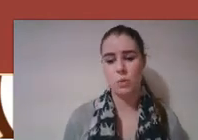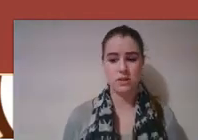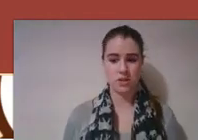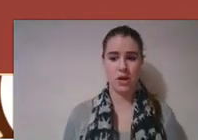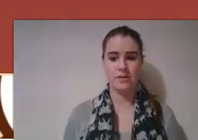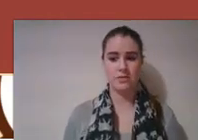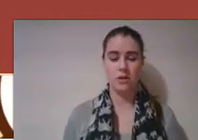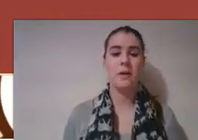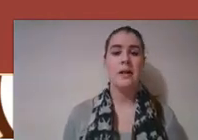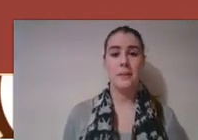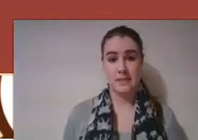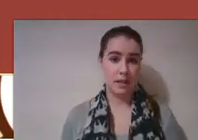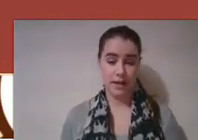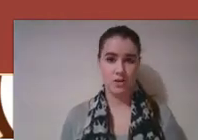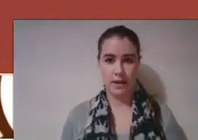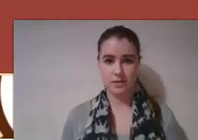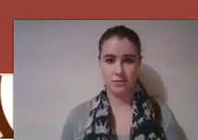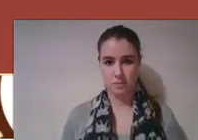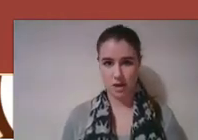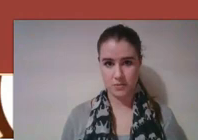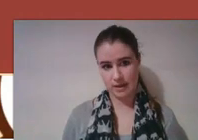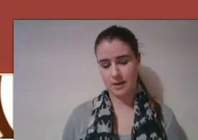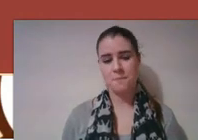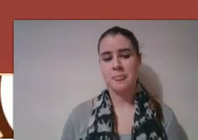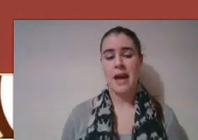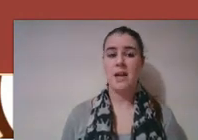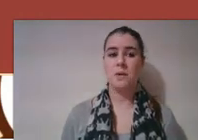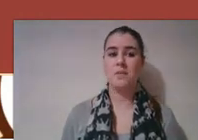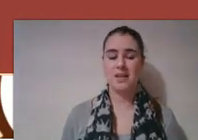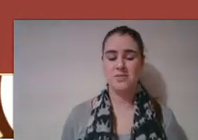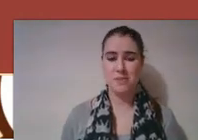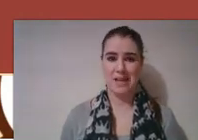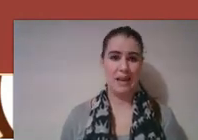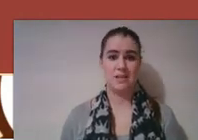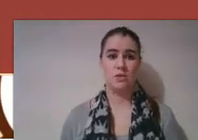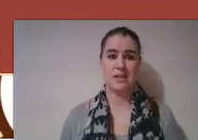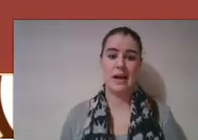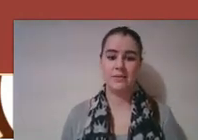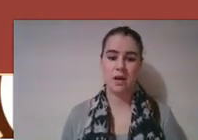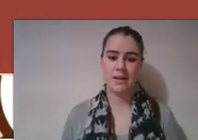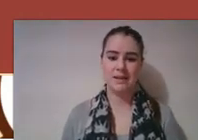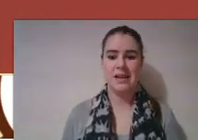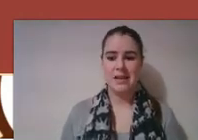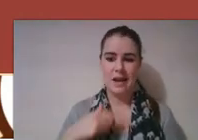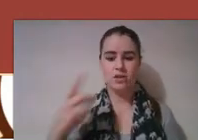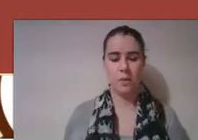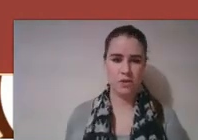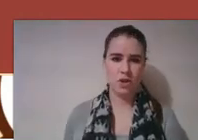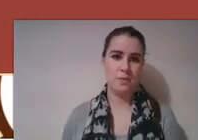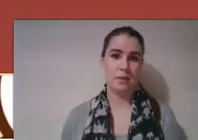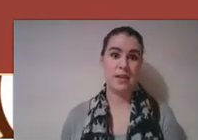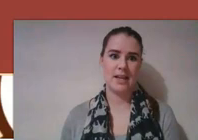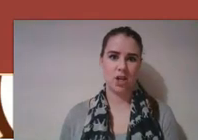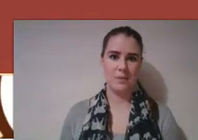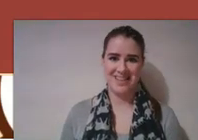already. So well done to those of you that did the history lesson from last week. Anyone that might have missed that lesson or didn't have a go at it, now's your